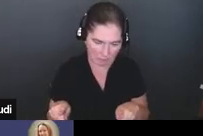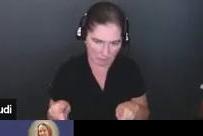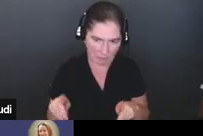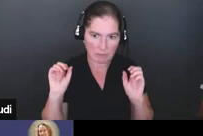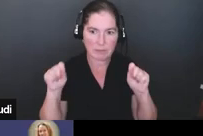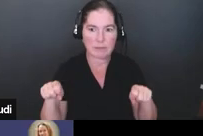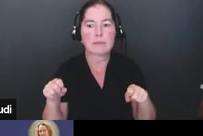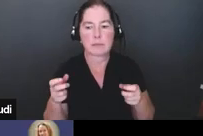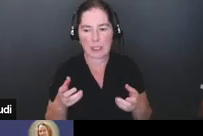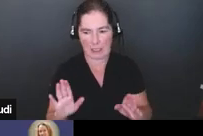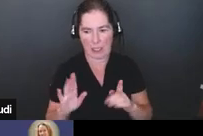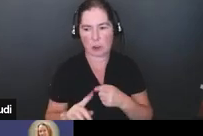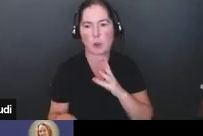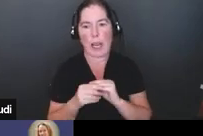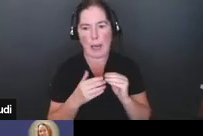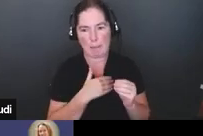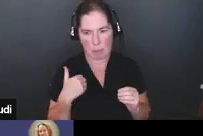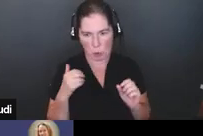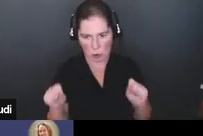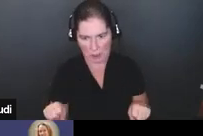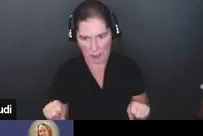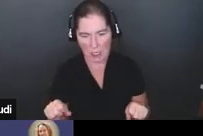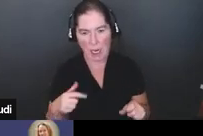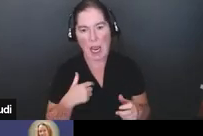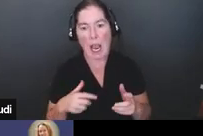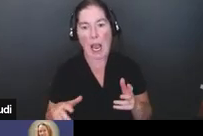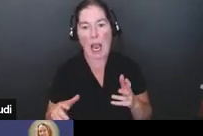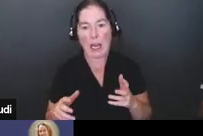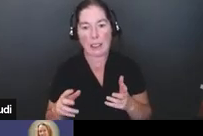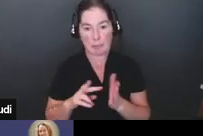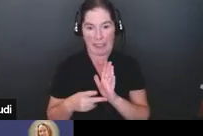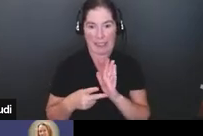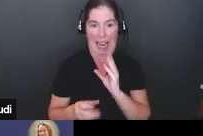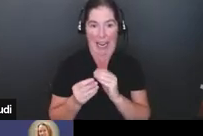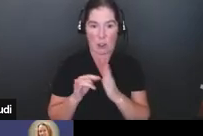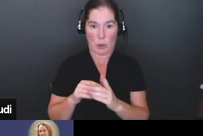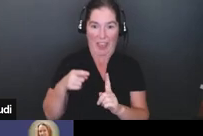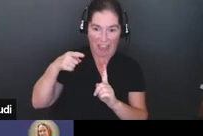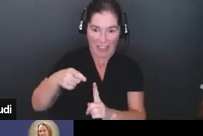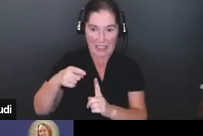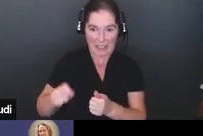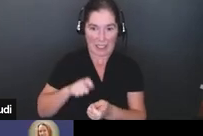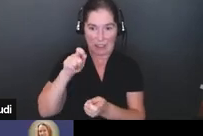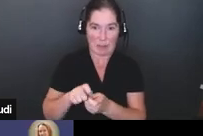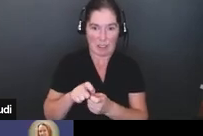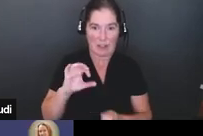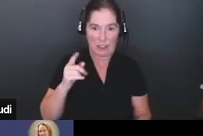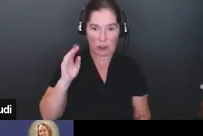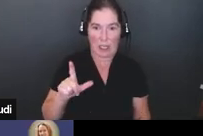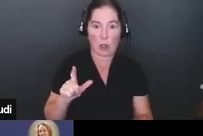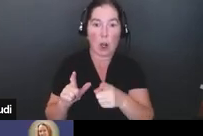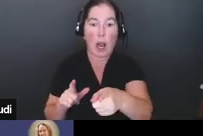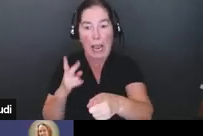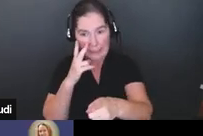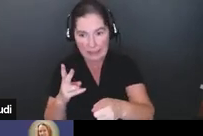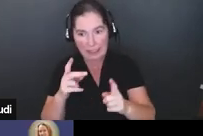that allows you to add members. And I'm adding members to this channel. It also is telling me this channel is